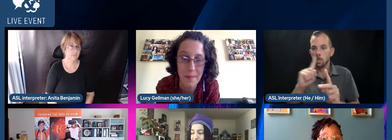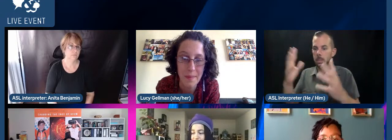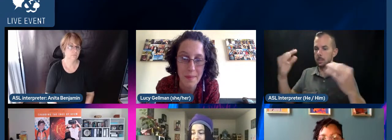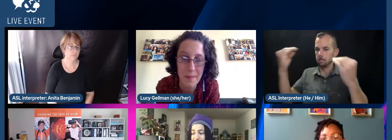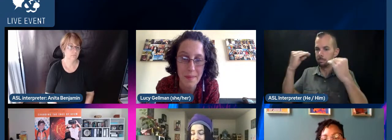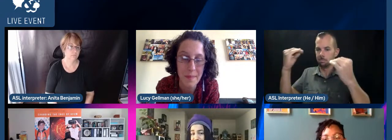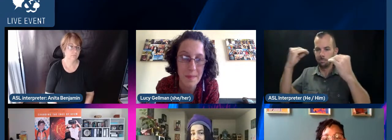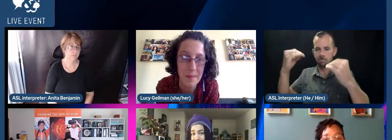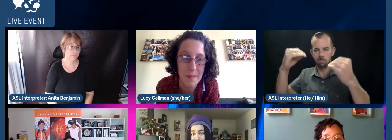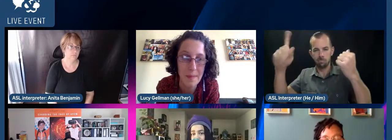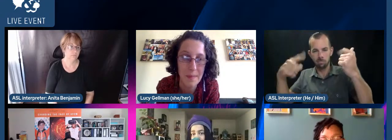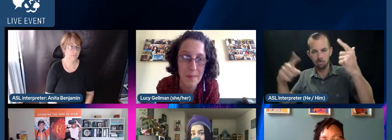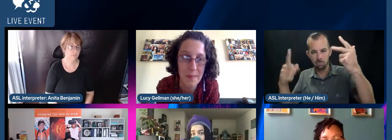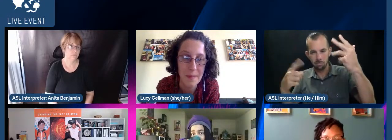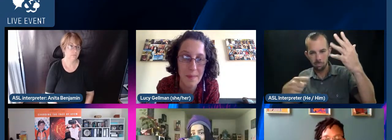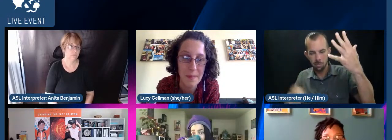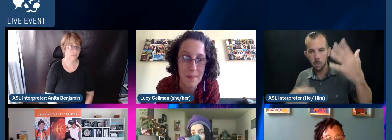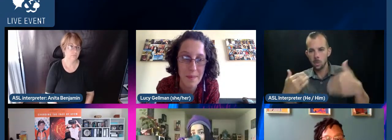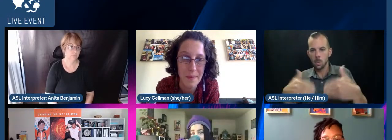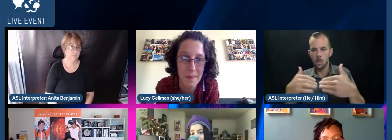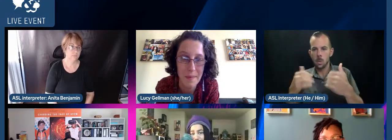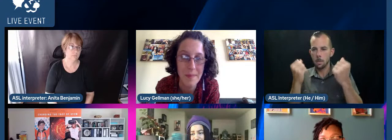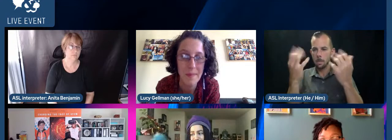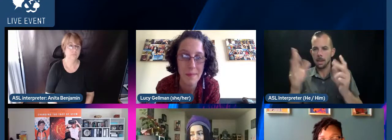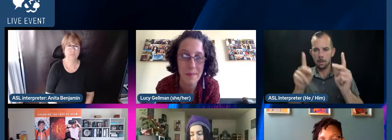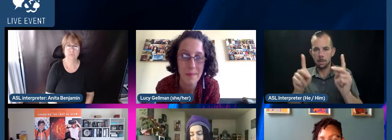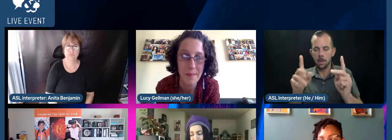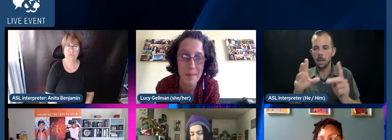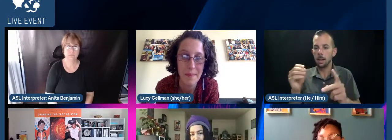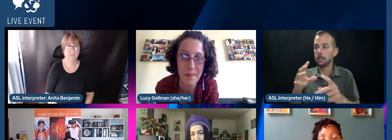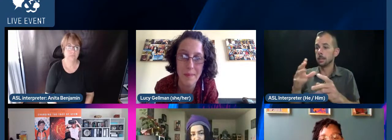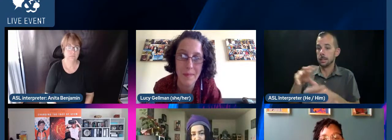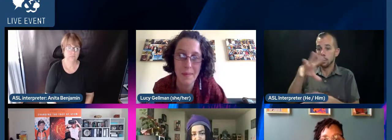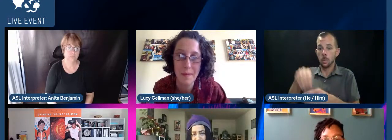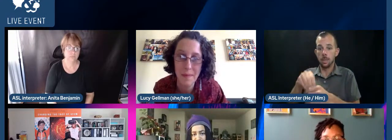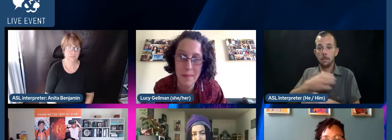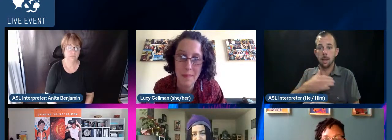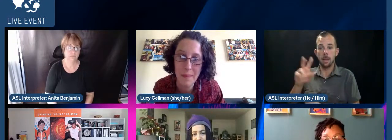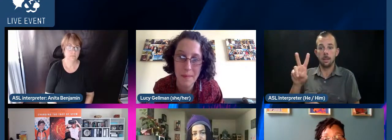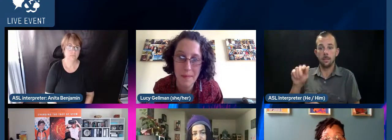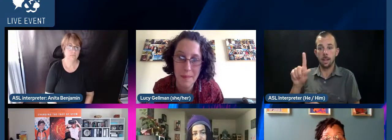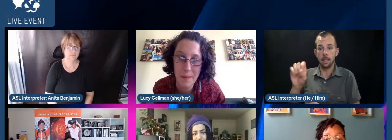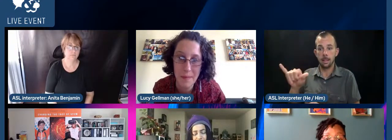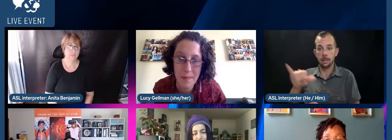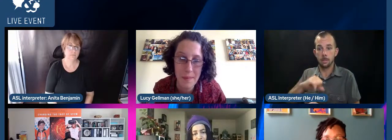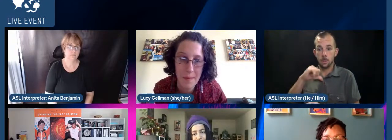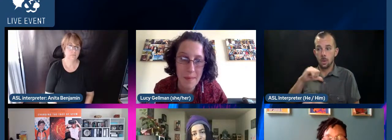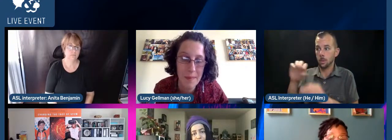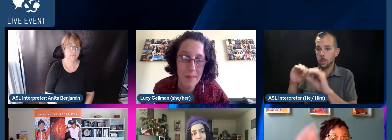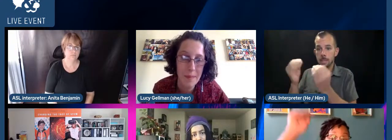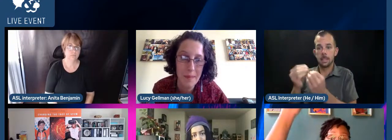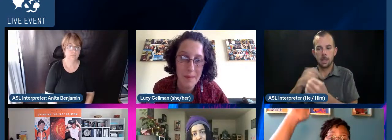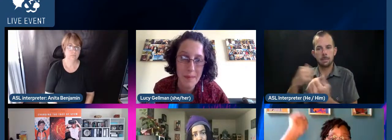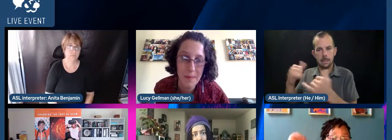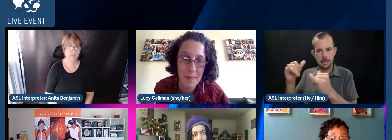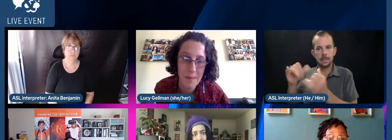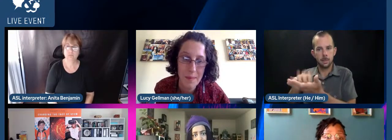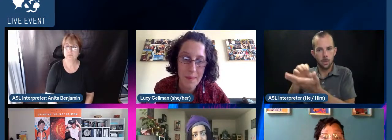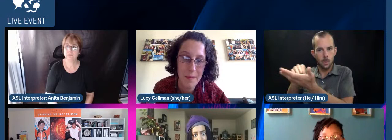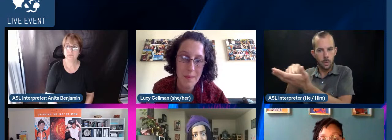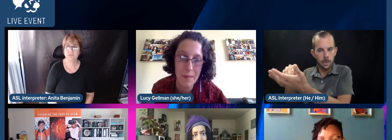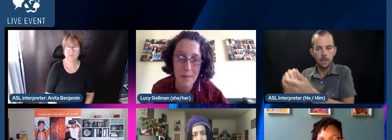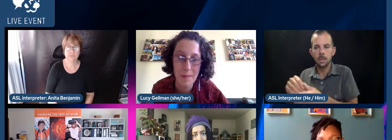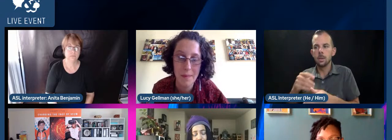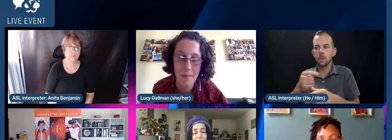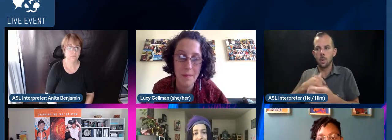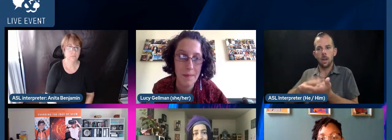a whole host of people, and I'm learning so much from the folks at Sins and Valor right now. And so I do understand that, you know, disability rights and disability justice are